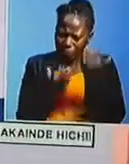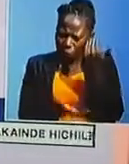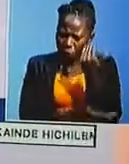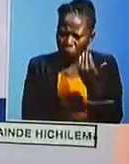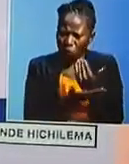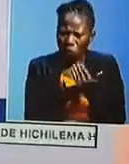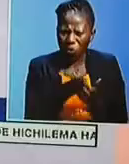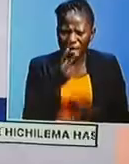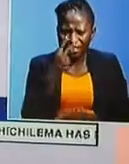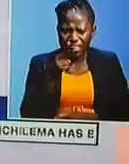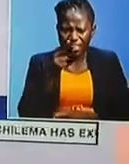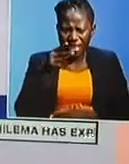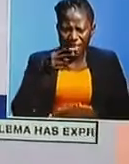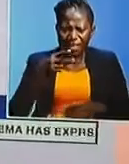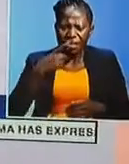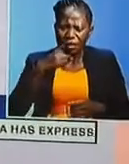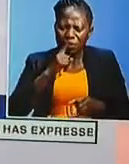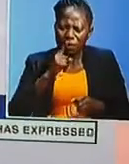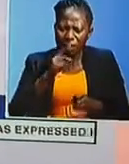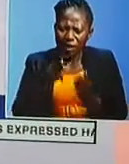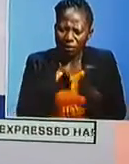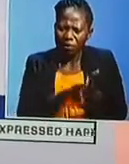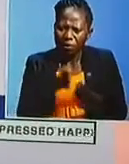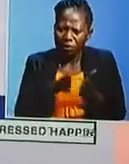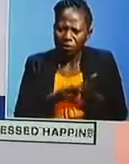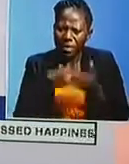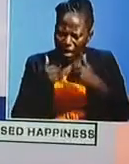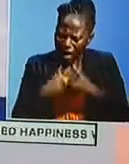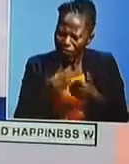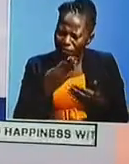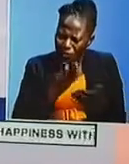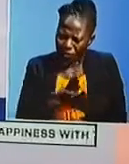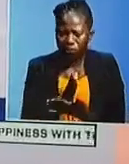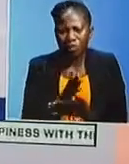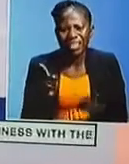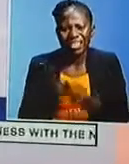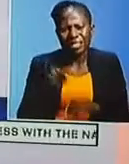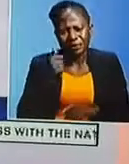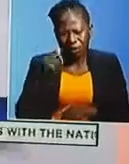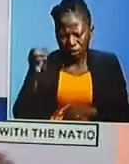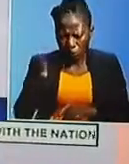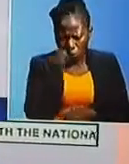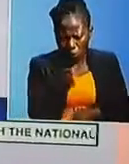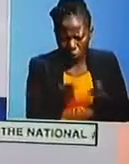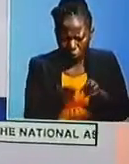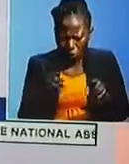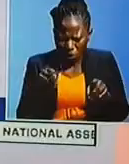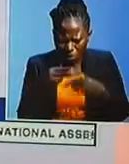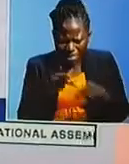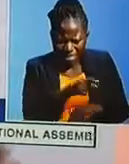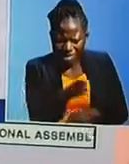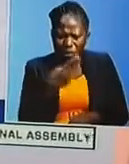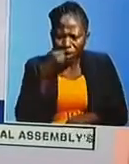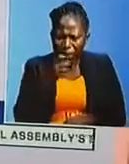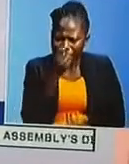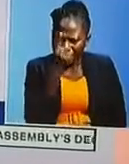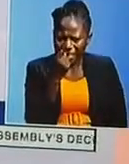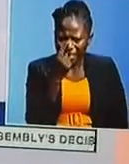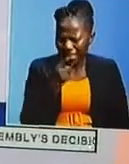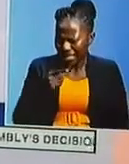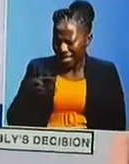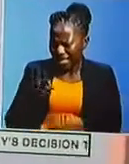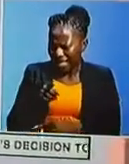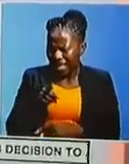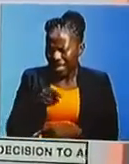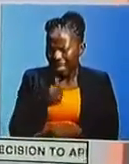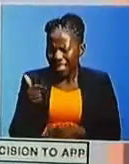overlook intelligence reports, and that in a way mispositioned them in terms of understanding what was happening on the ground. So